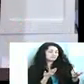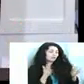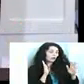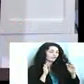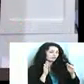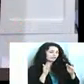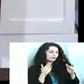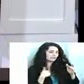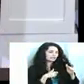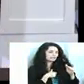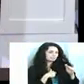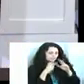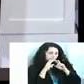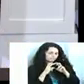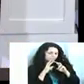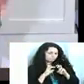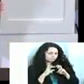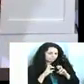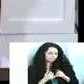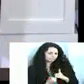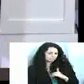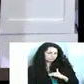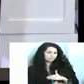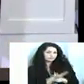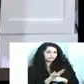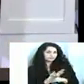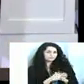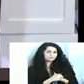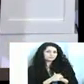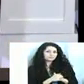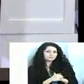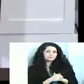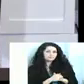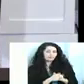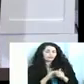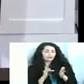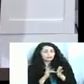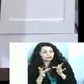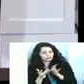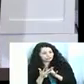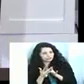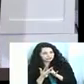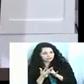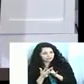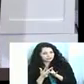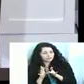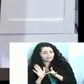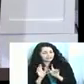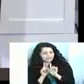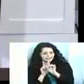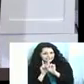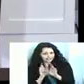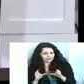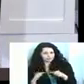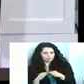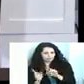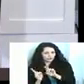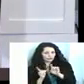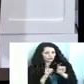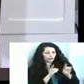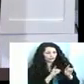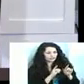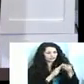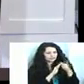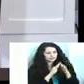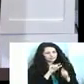those things for us this morning. So here we have Jesus and his disciples who are on the way to Galilee. And on the way to